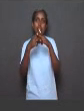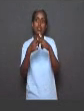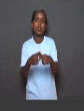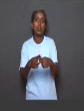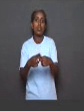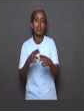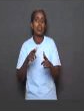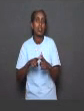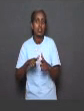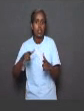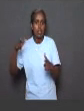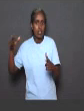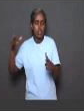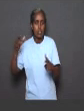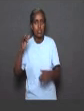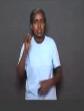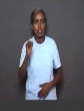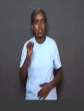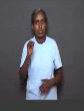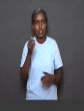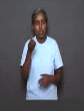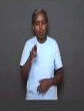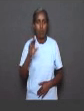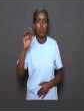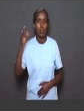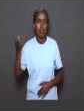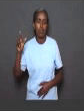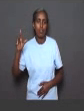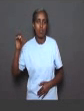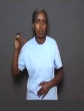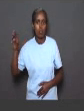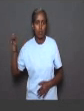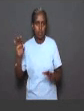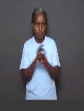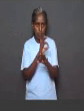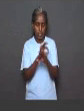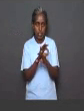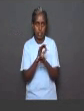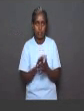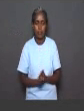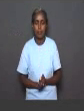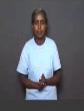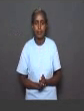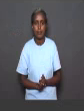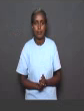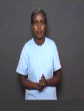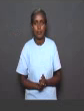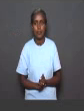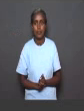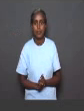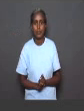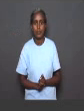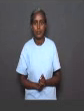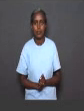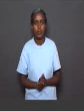This is called a greatest integer or floor function.